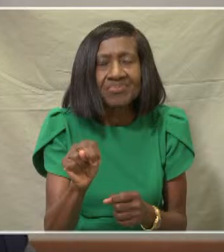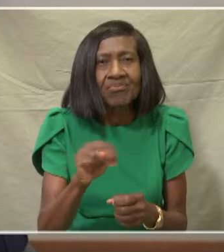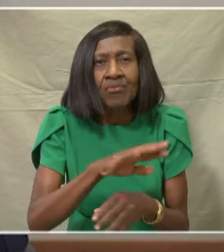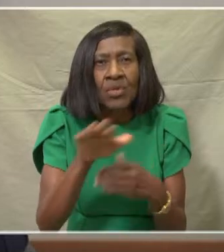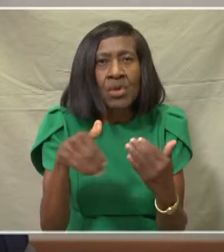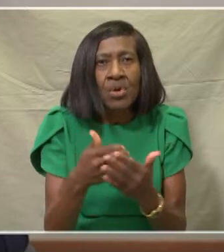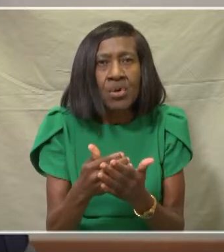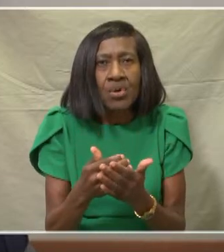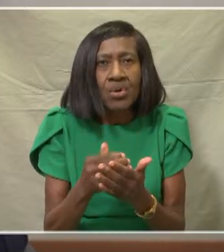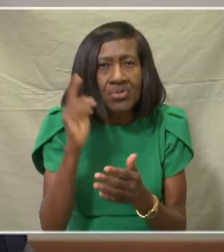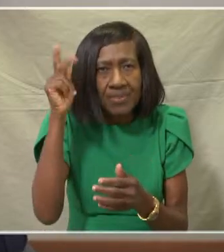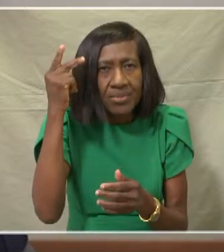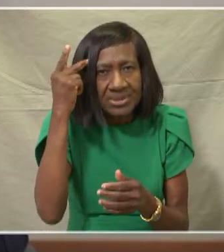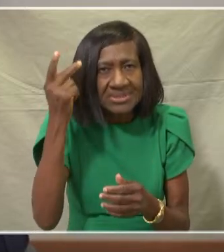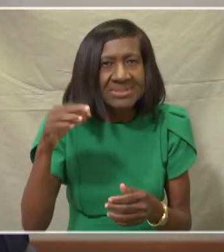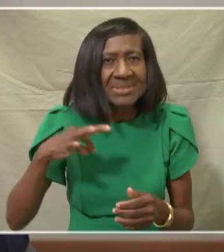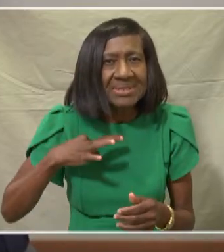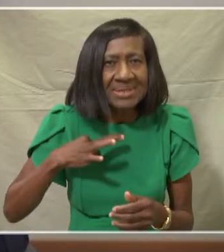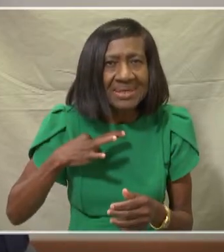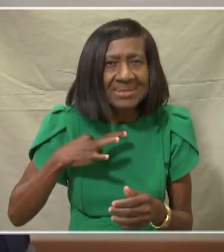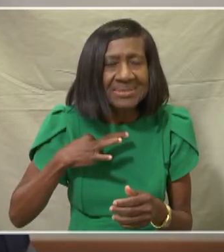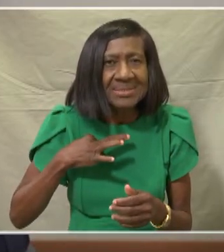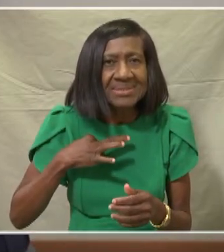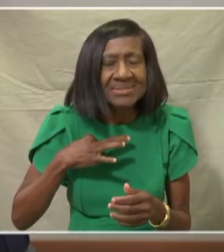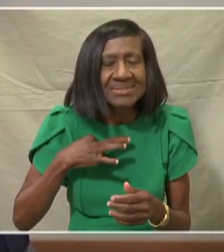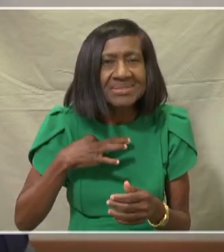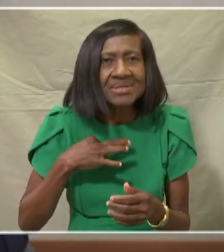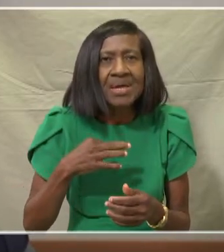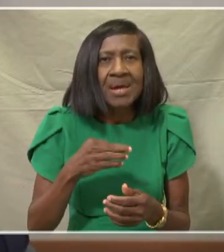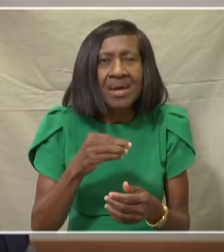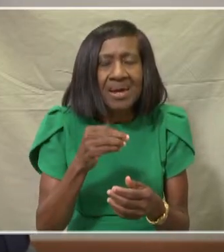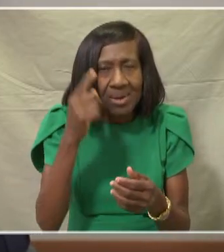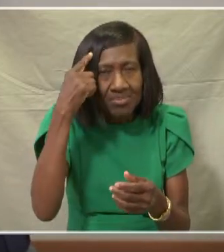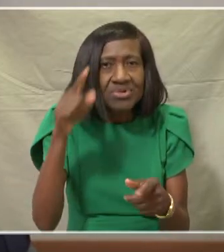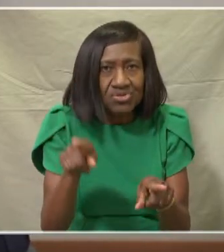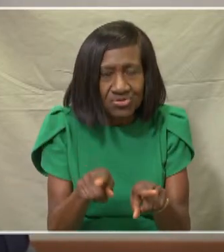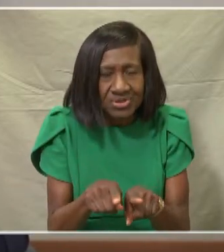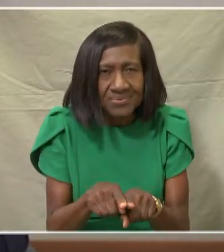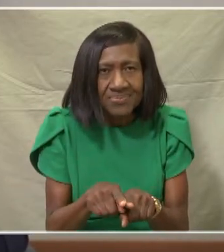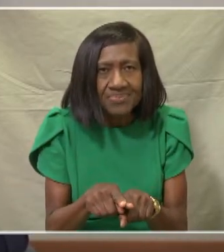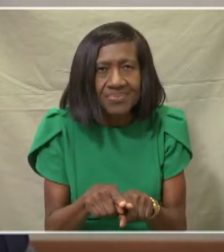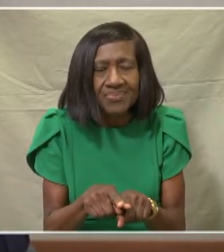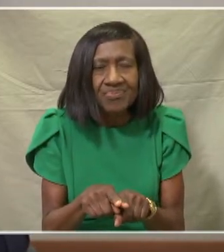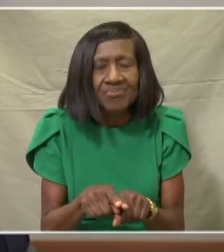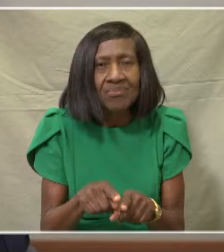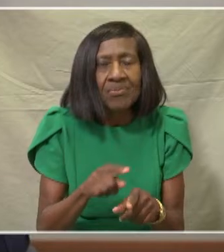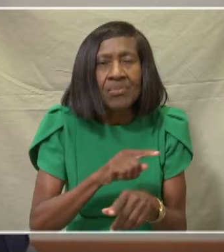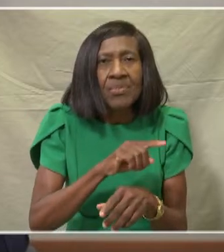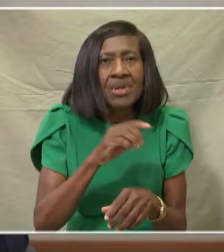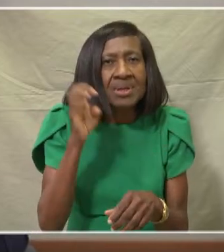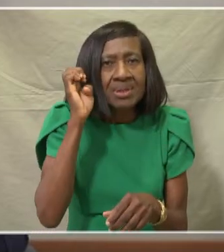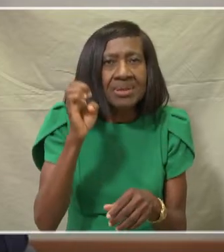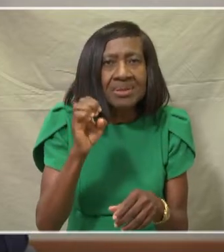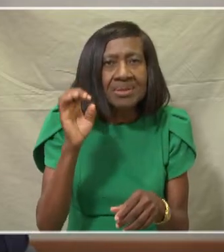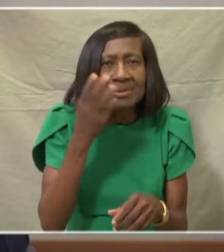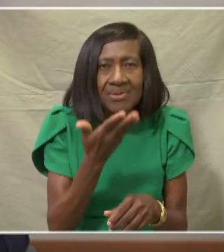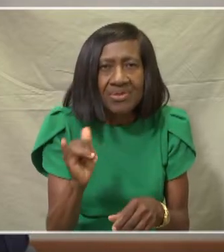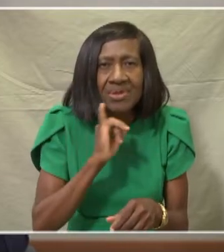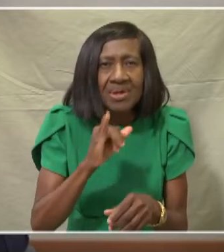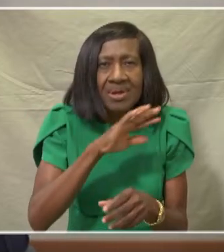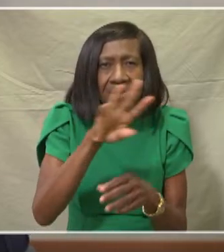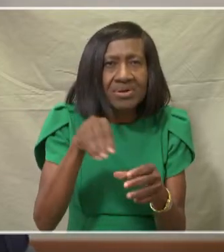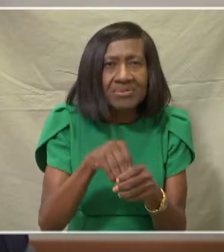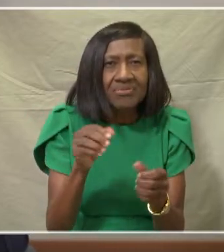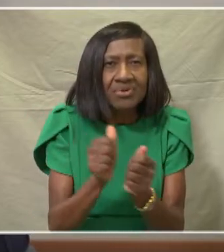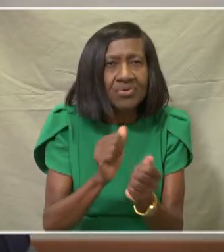parties and candidates. We are engaging with all of the political parties as well as independent candidates